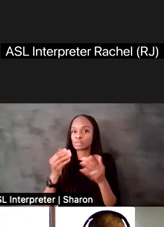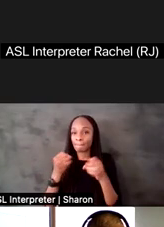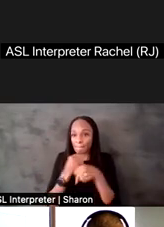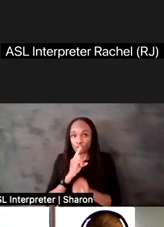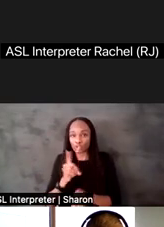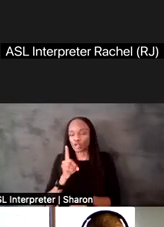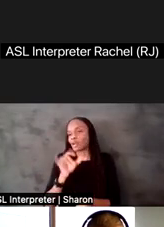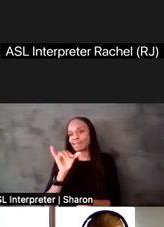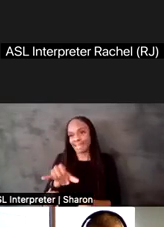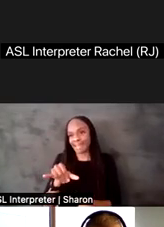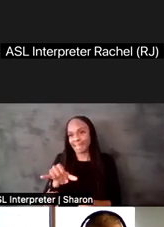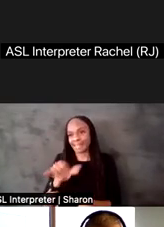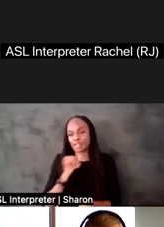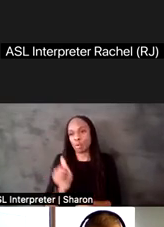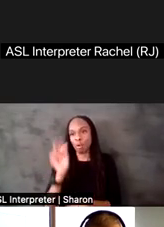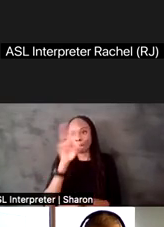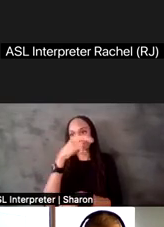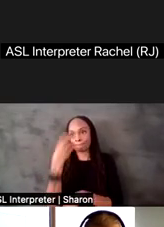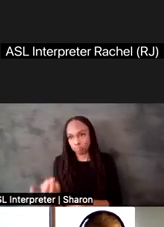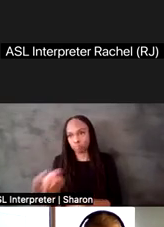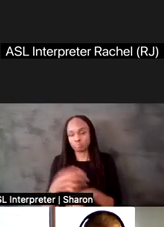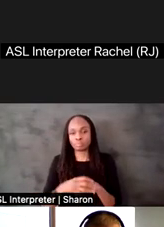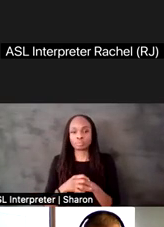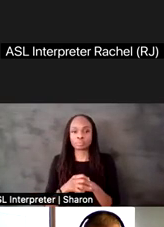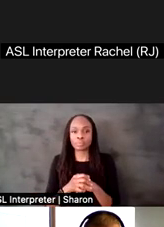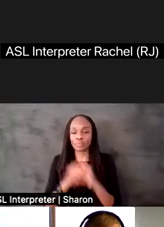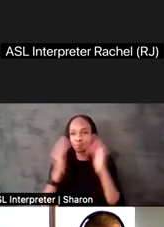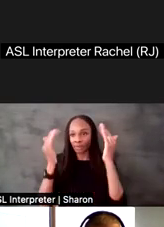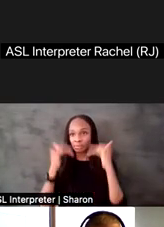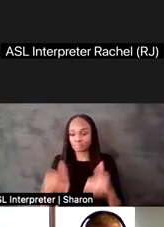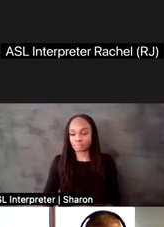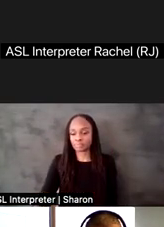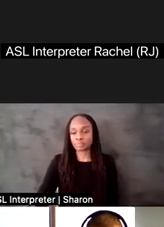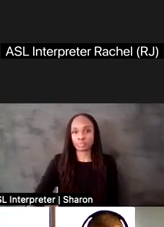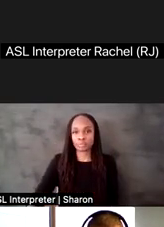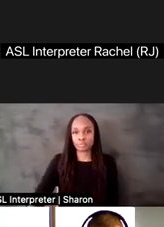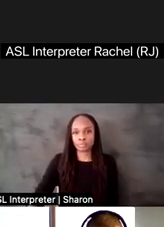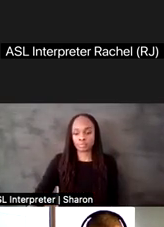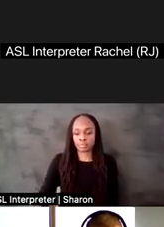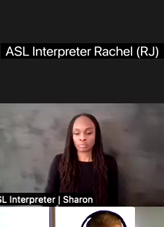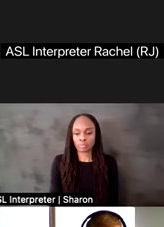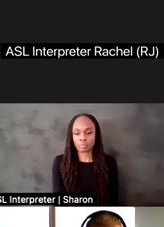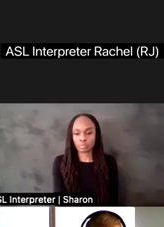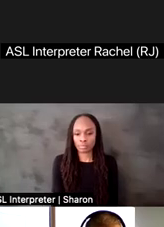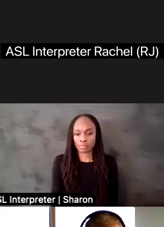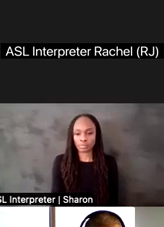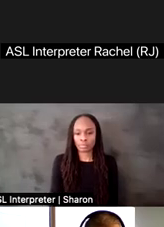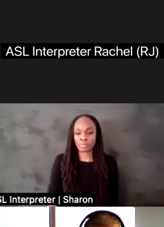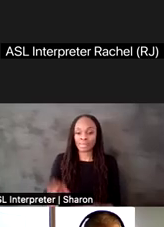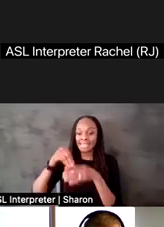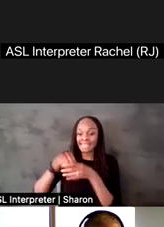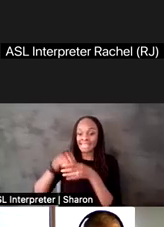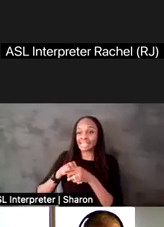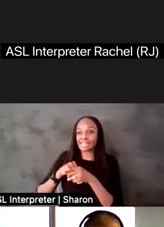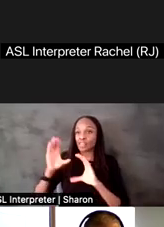fall over. Next slide. So in the chat should be a link to